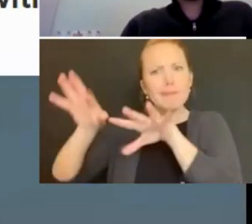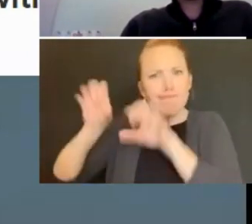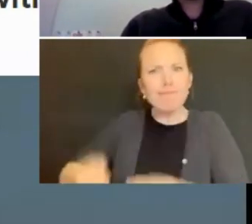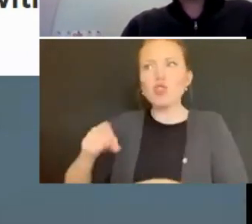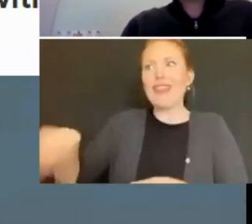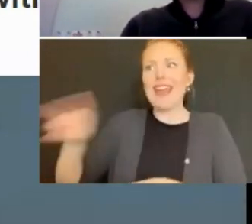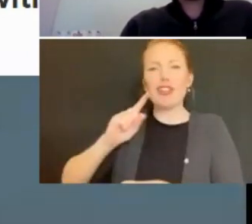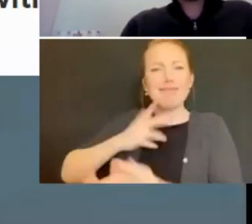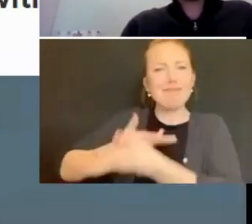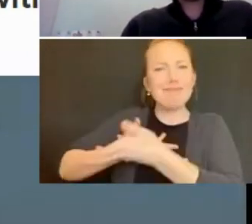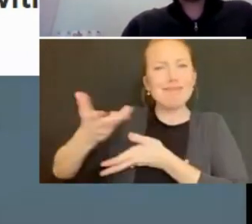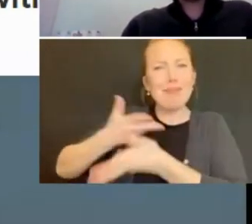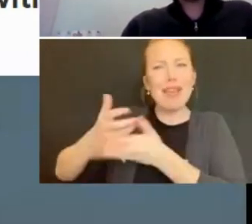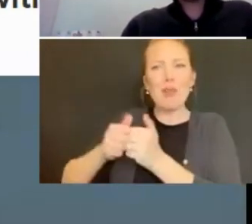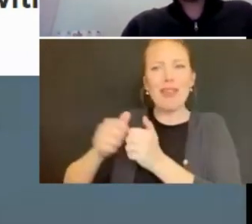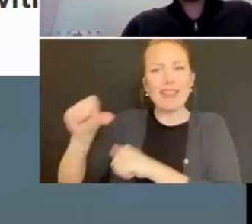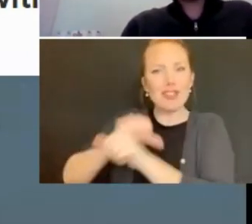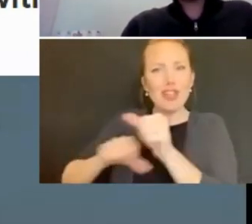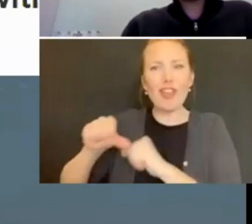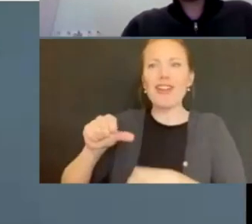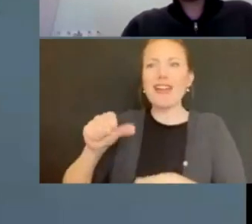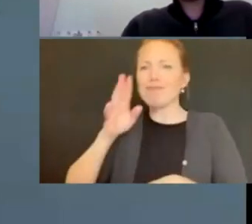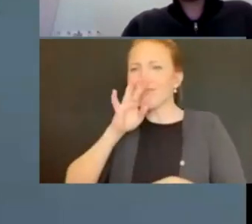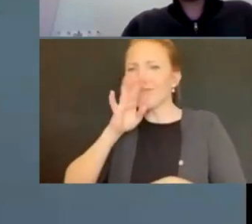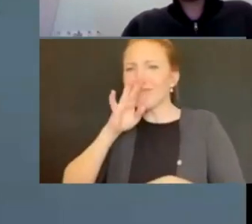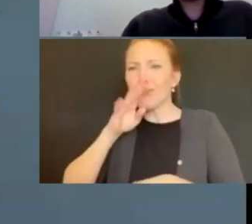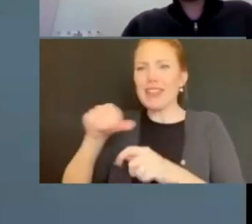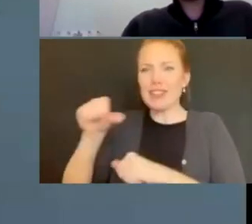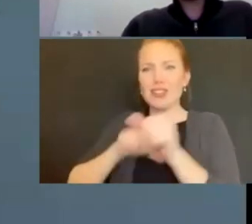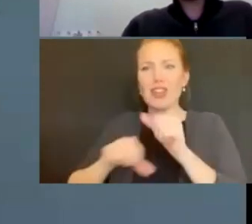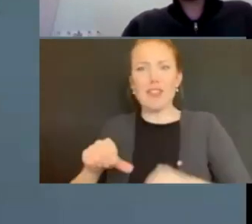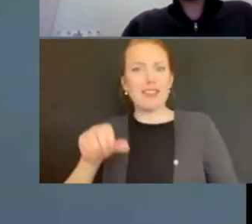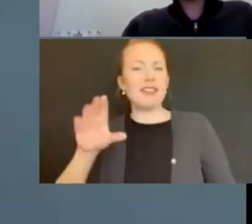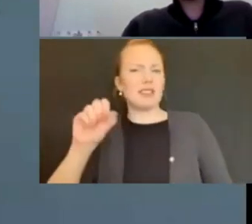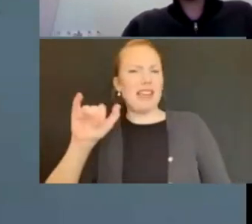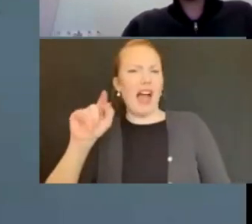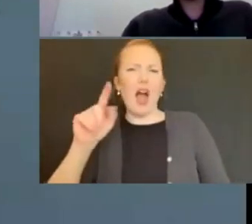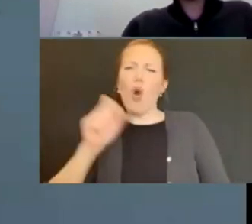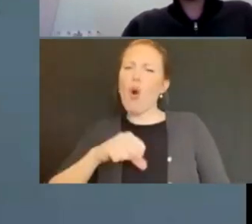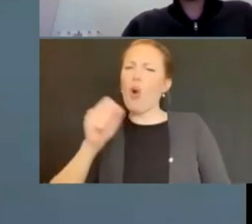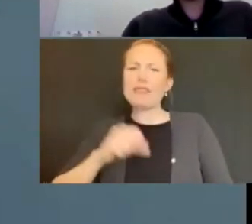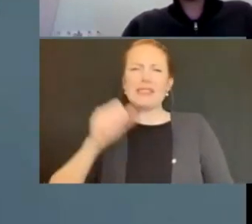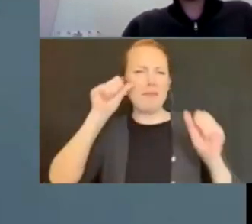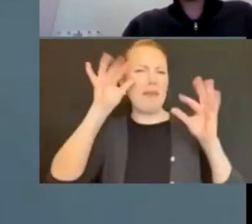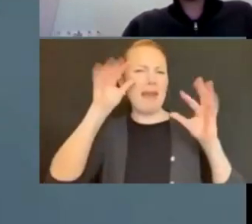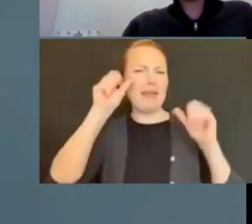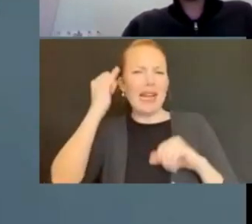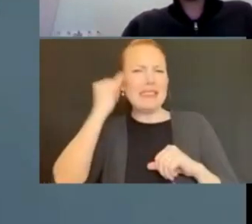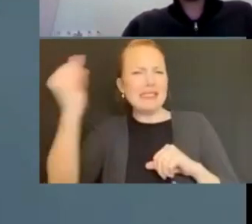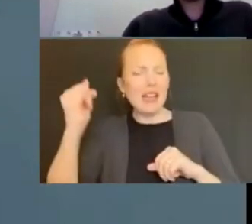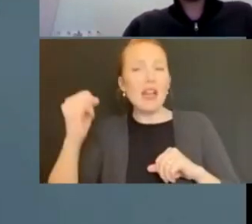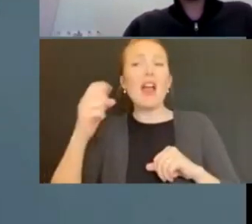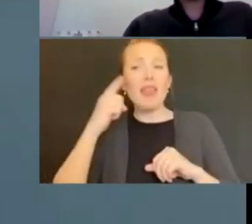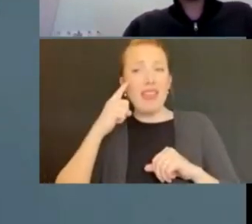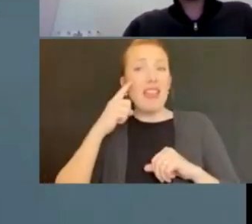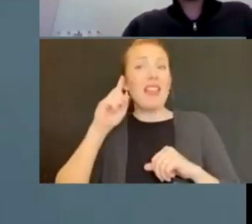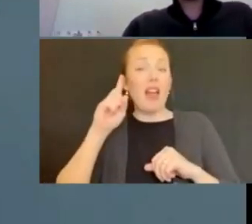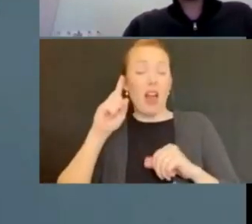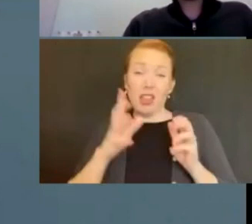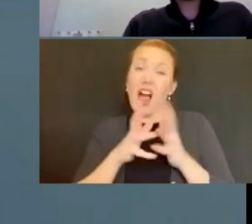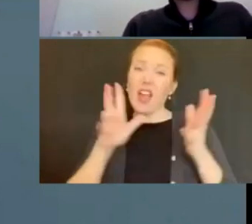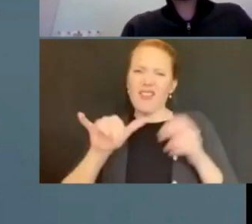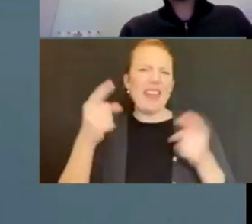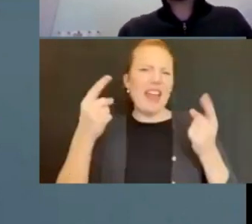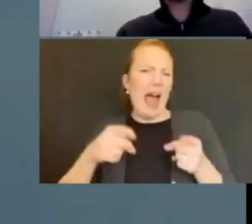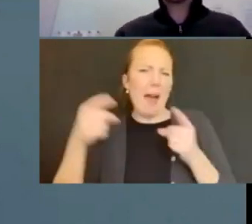off on the article that I read. No, it's a tremendous idea to actually, I mean, I think a lot of that goes on in clubhouses anyway, just